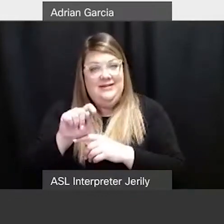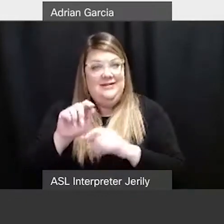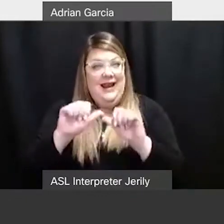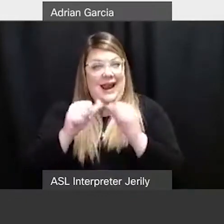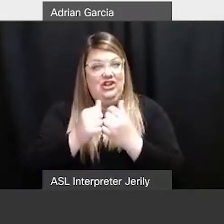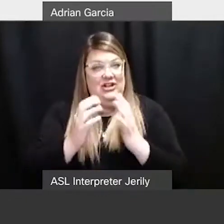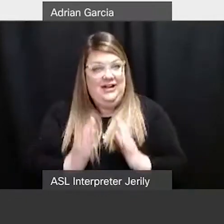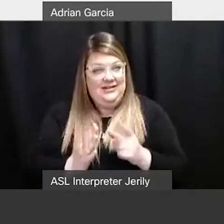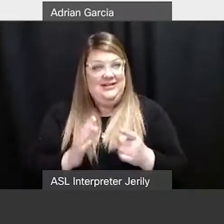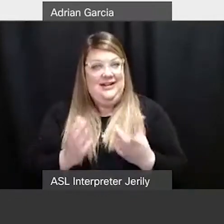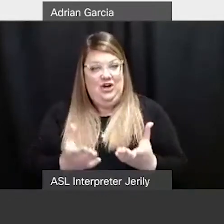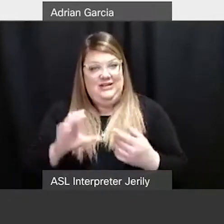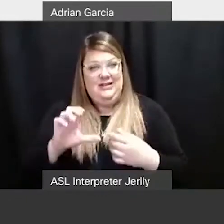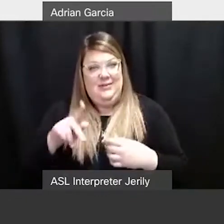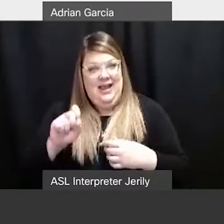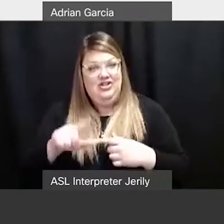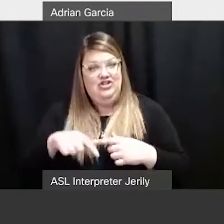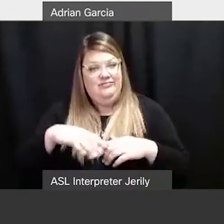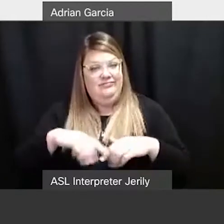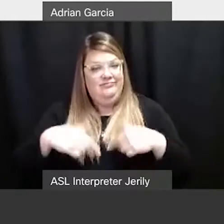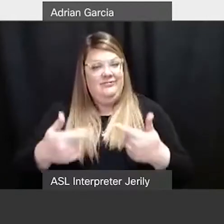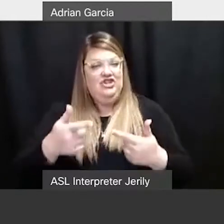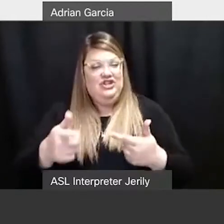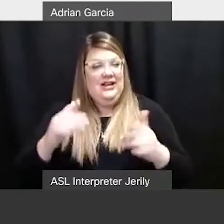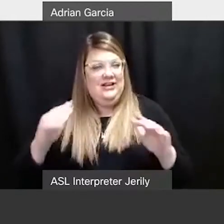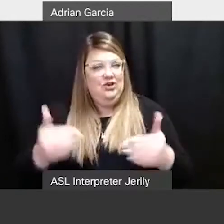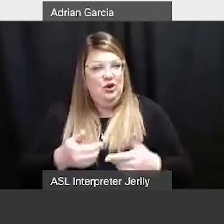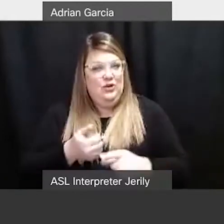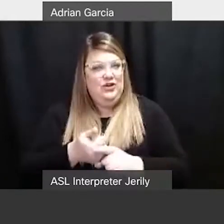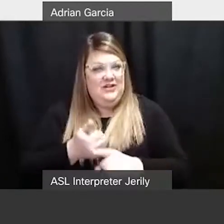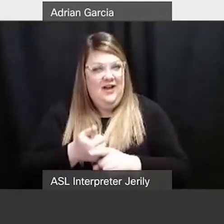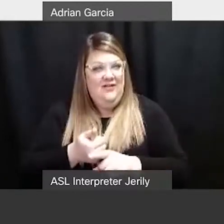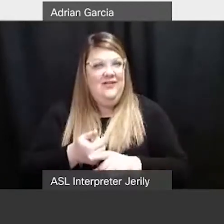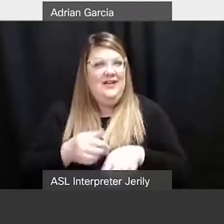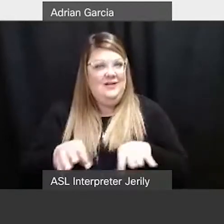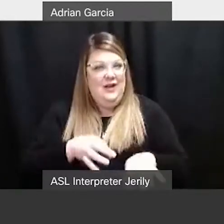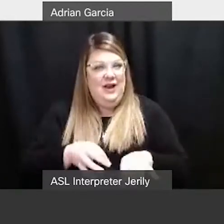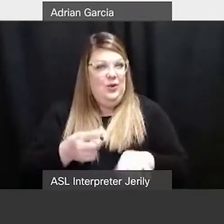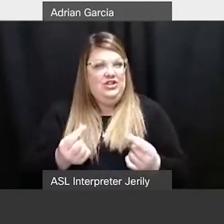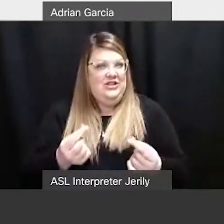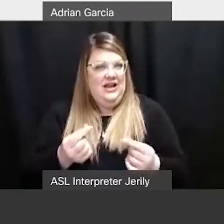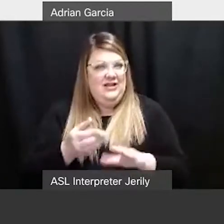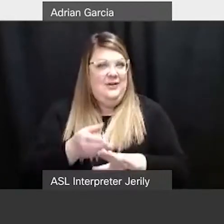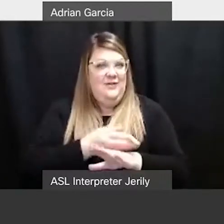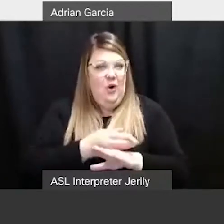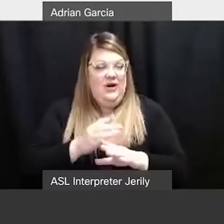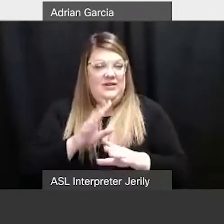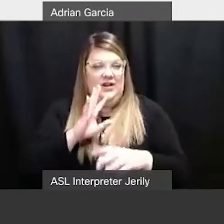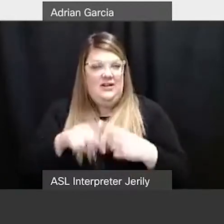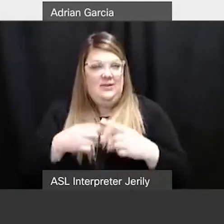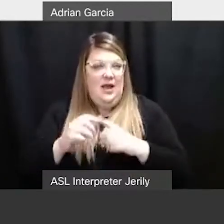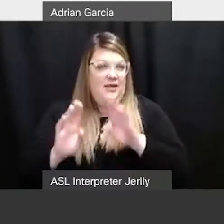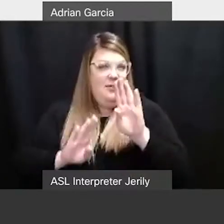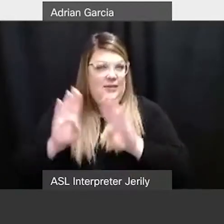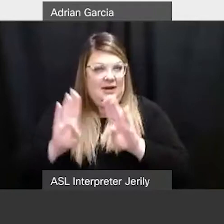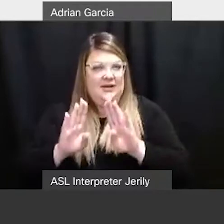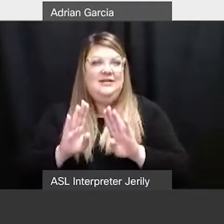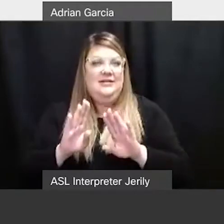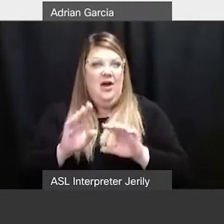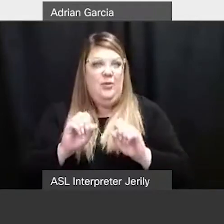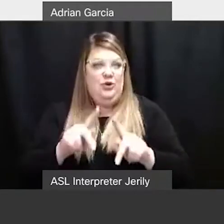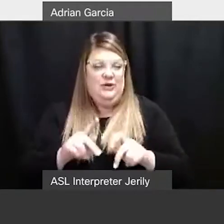her introduce herself and share a little bit about what she does before she gets into the current and upcoming bid opportunities we have here at CPS Energy.